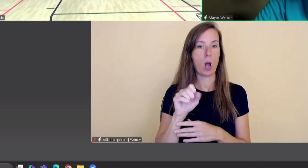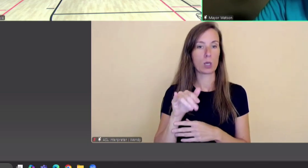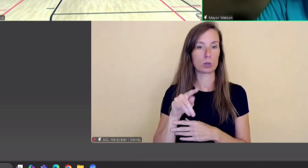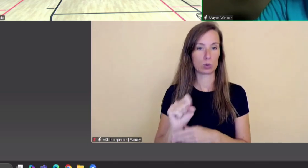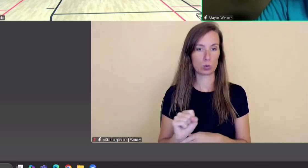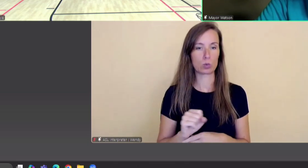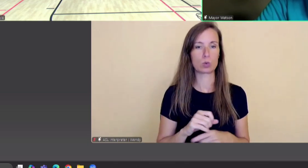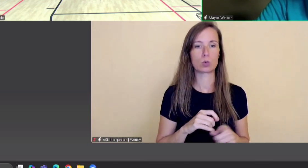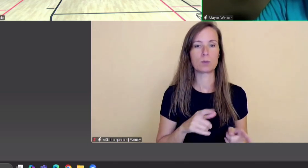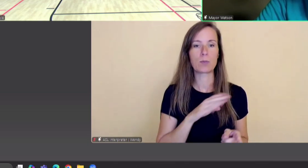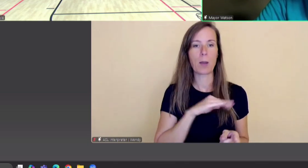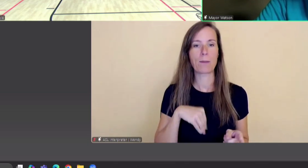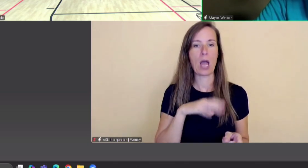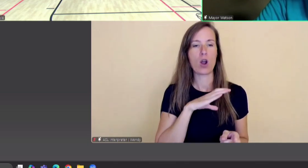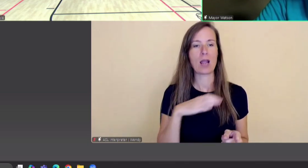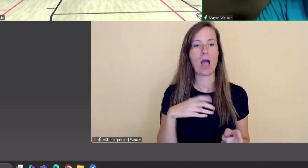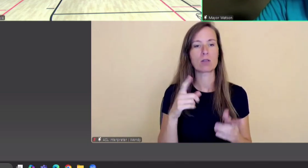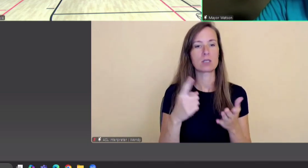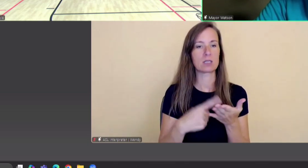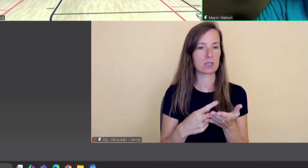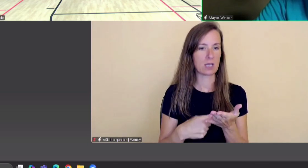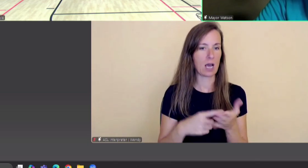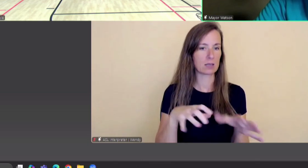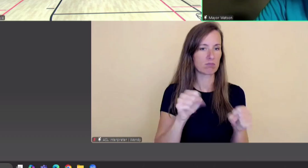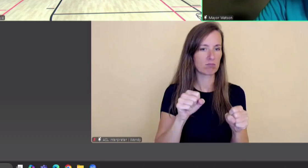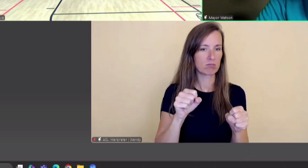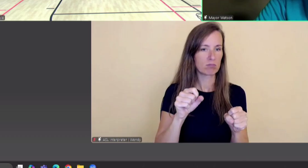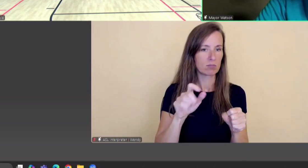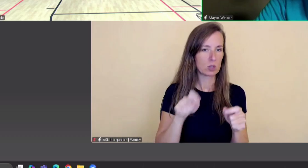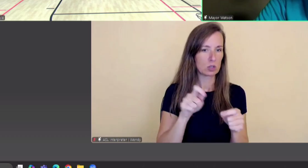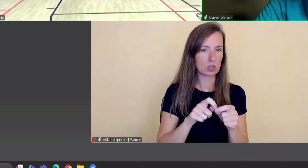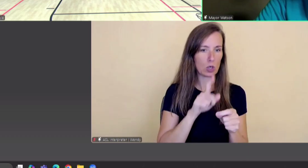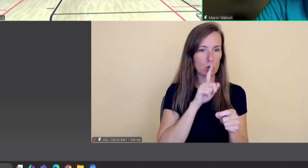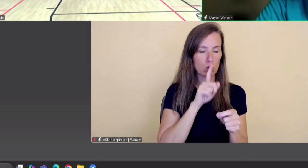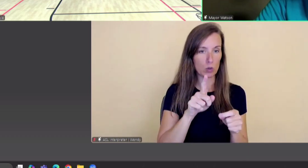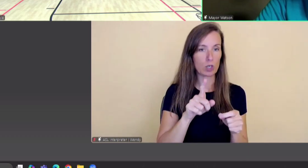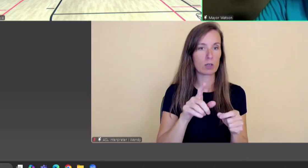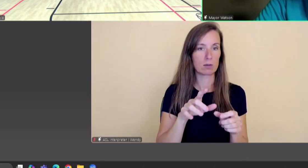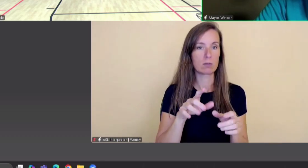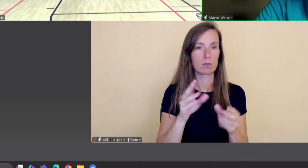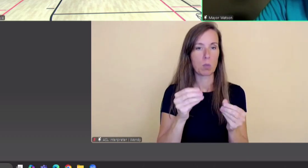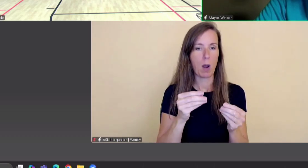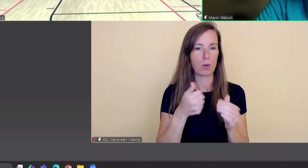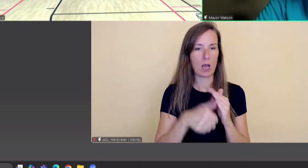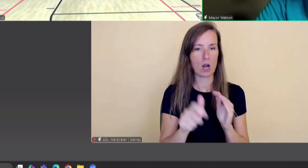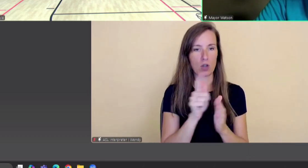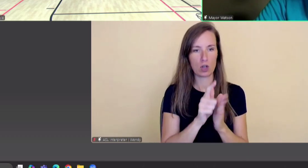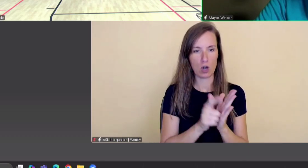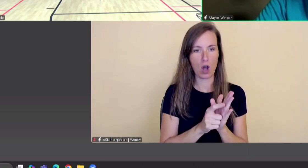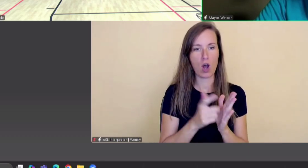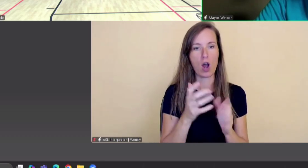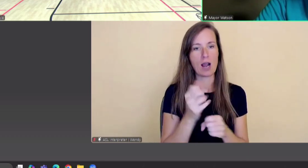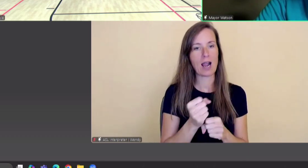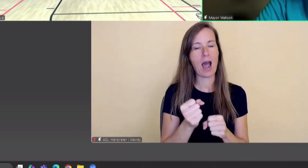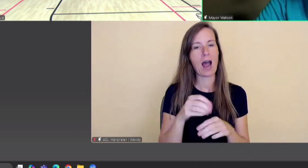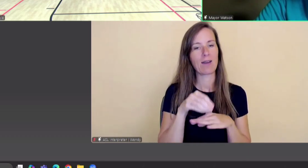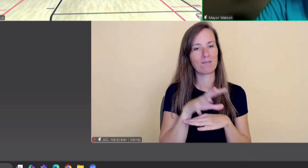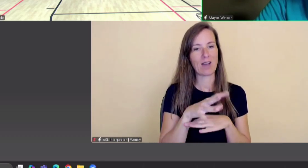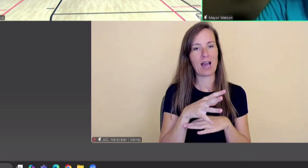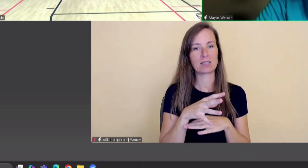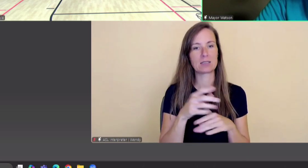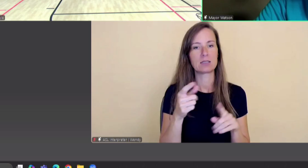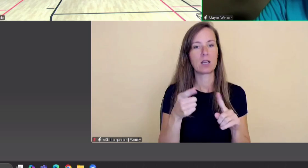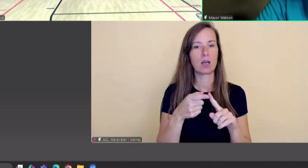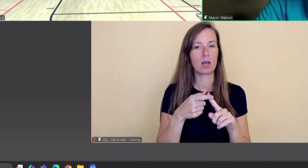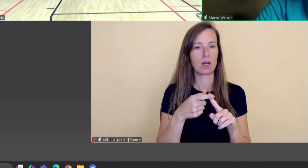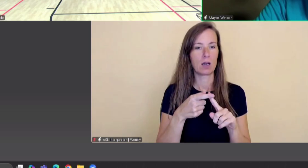direction from Attorneys Pounds and DeLoach as to the process. Mr. Galloway provided facts